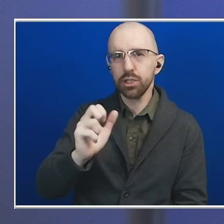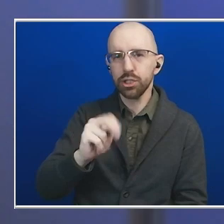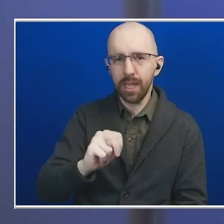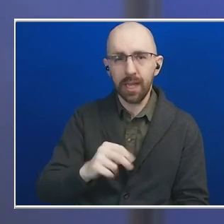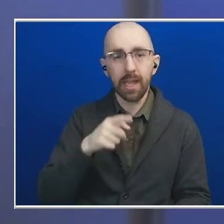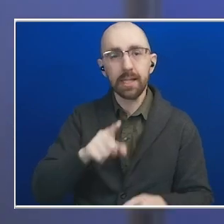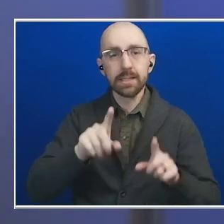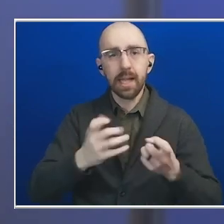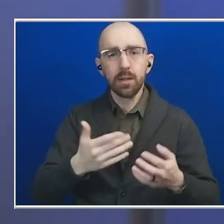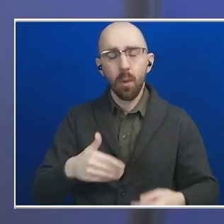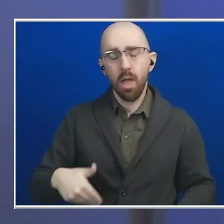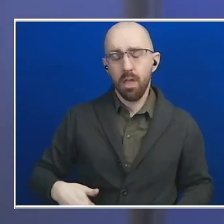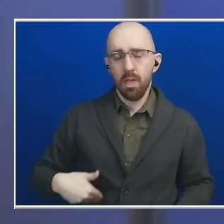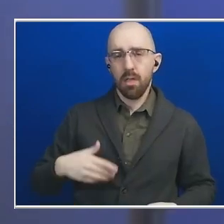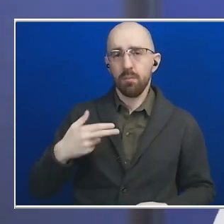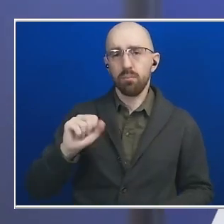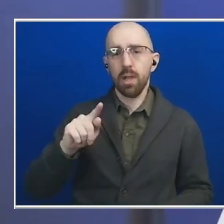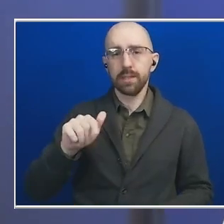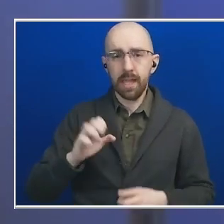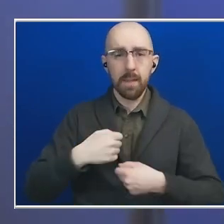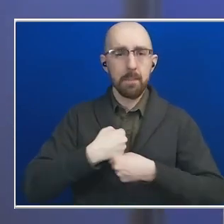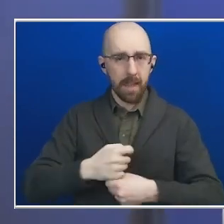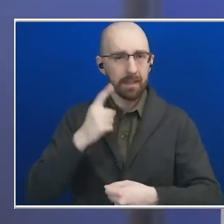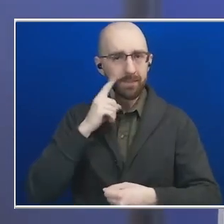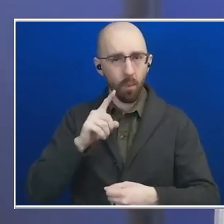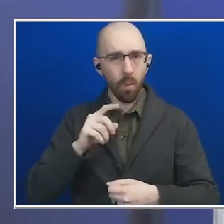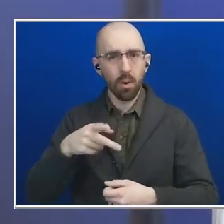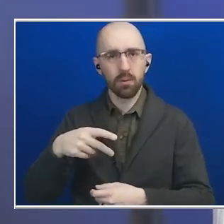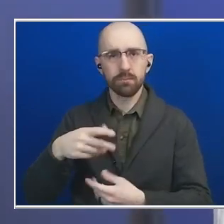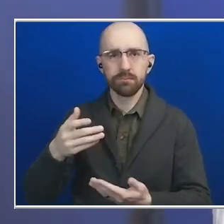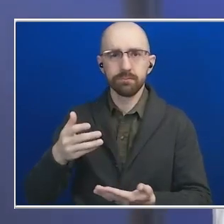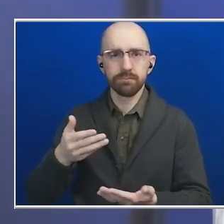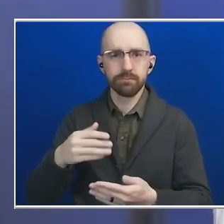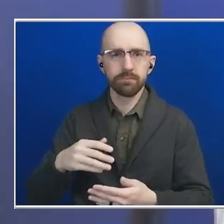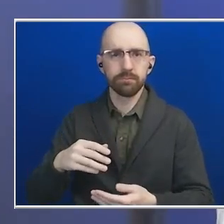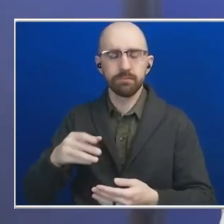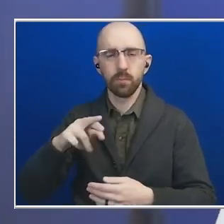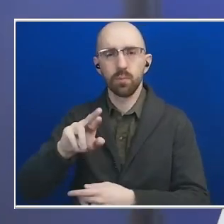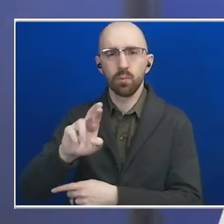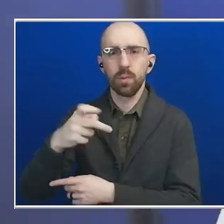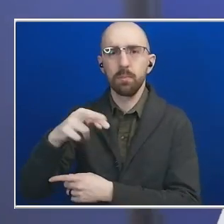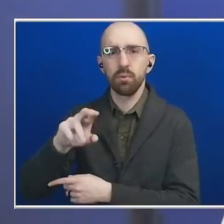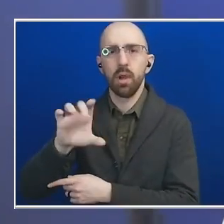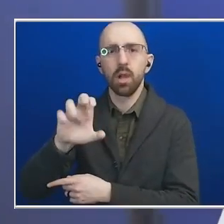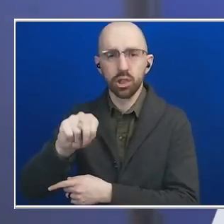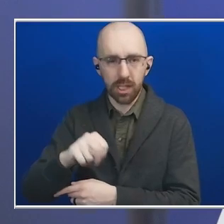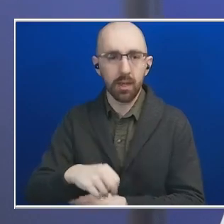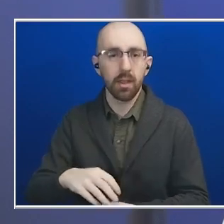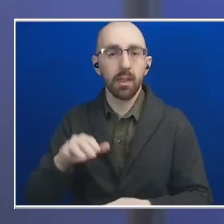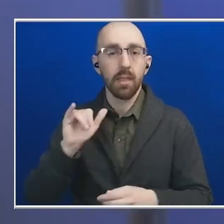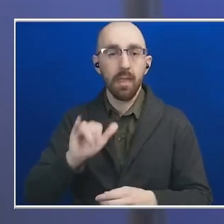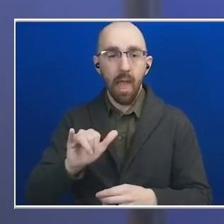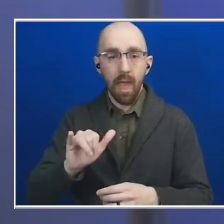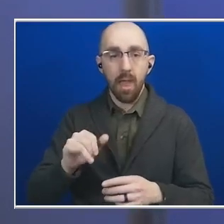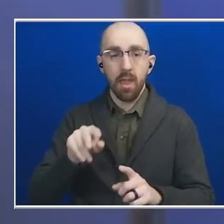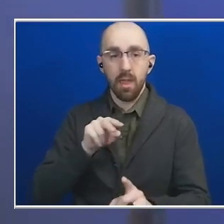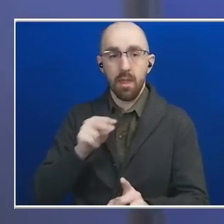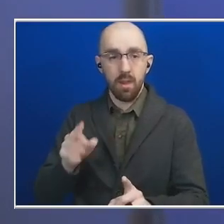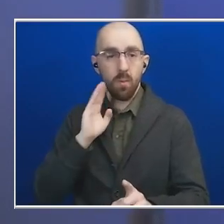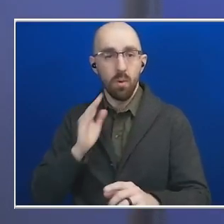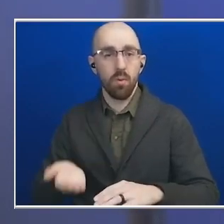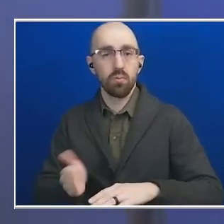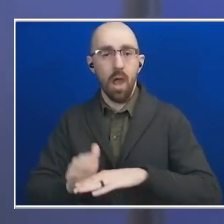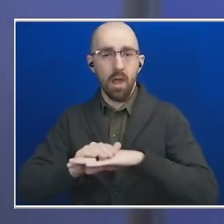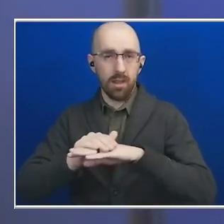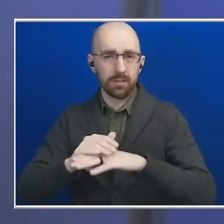And so anything that affects the prostate from a health standpoint is going to cause that number to start to rise. And of course, one of those things being cancer. It is